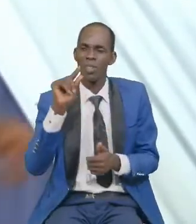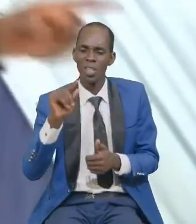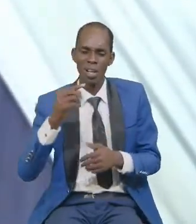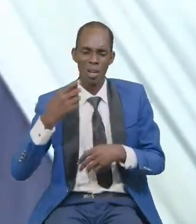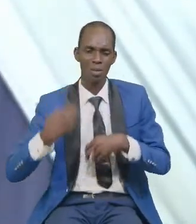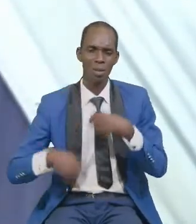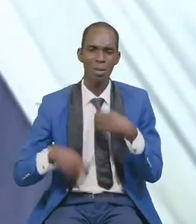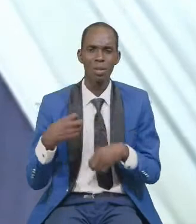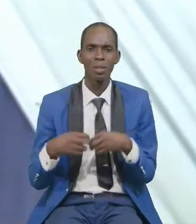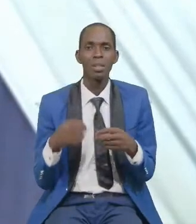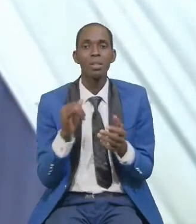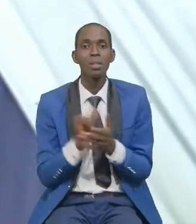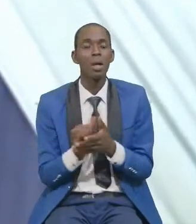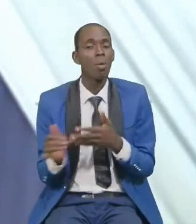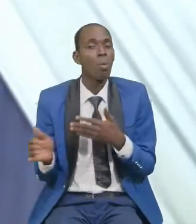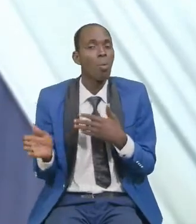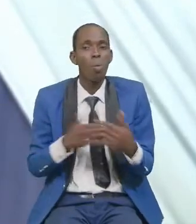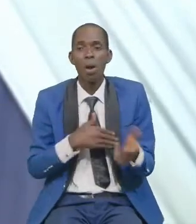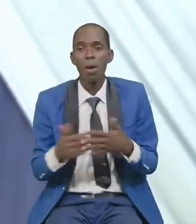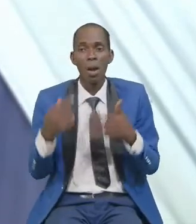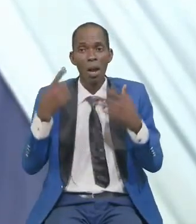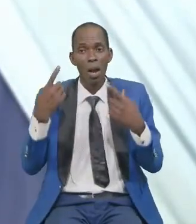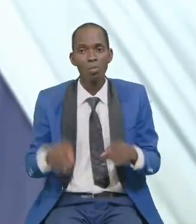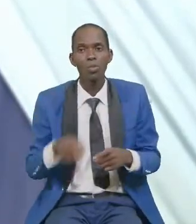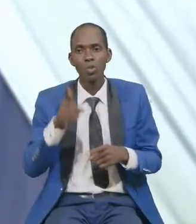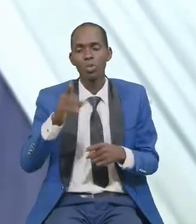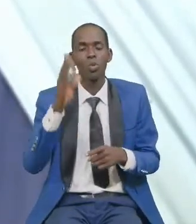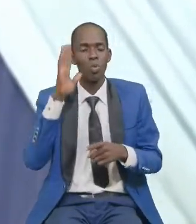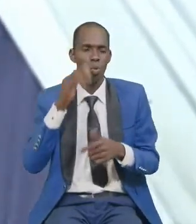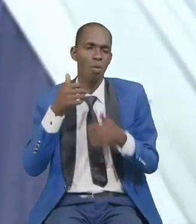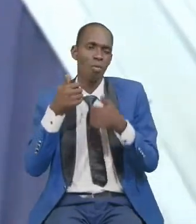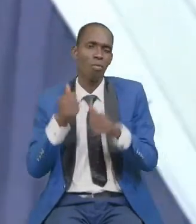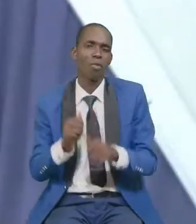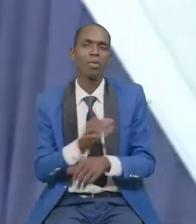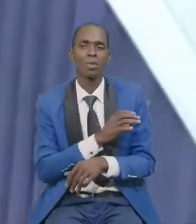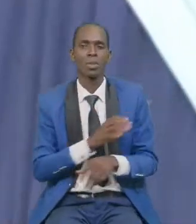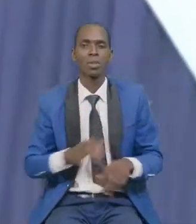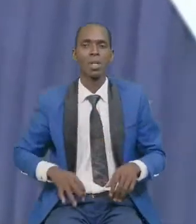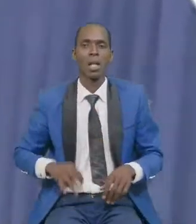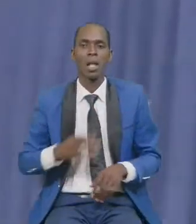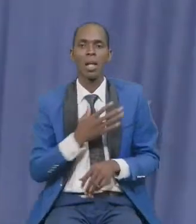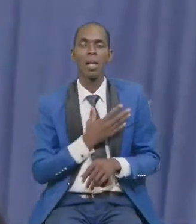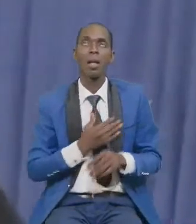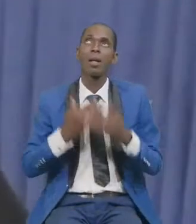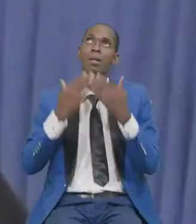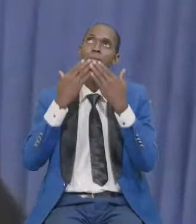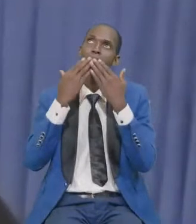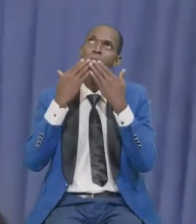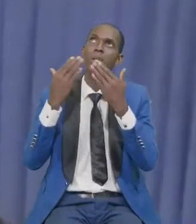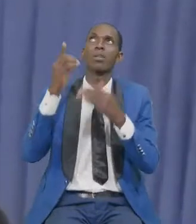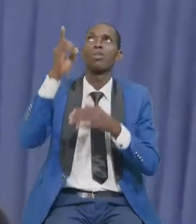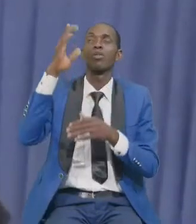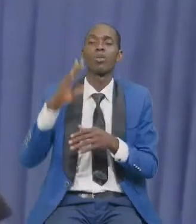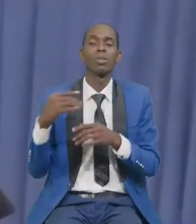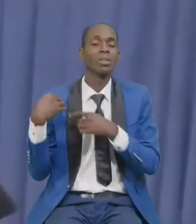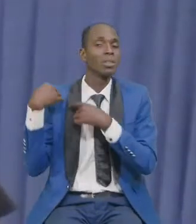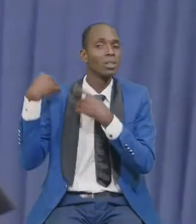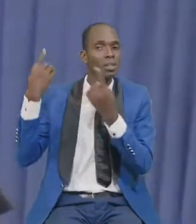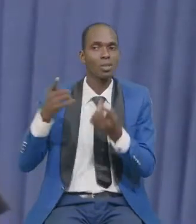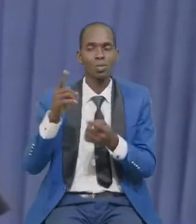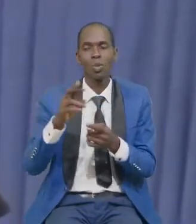that whatever happens, you will follow Christ. And thank God, so far so good. You're